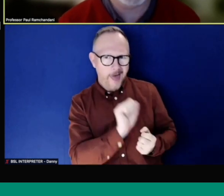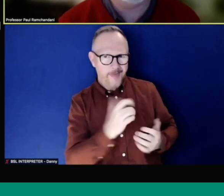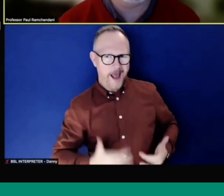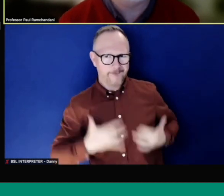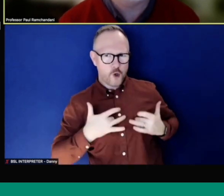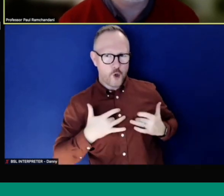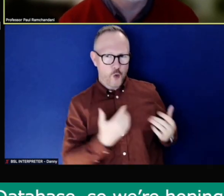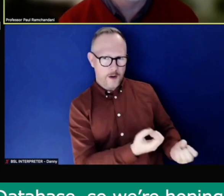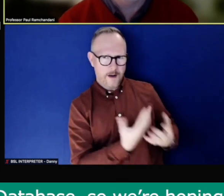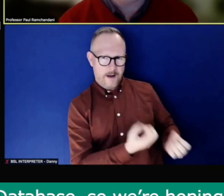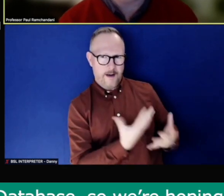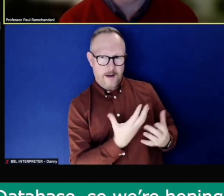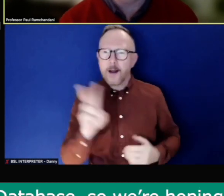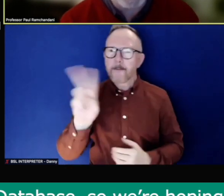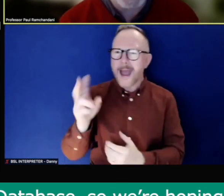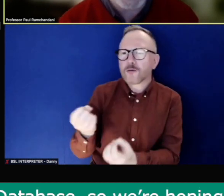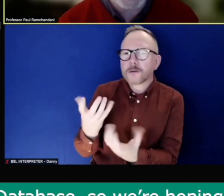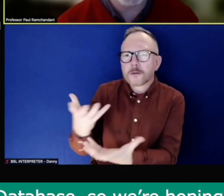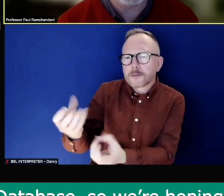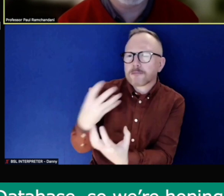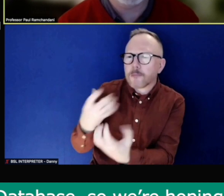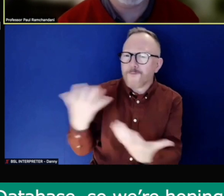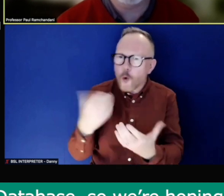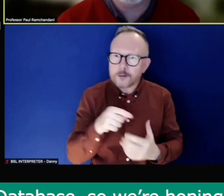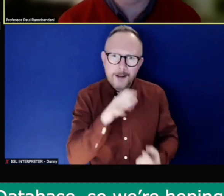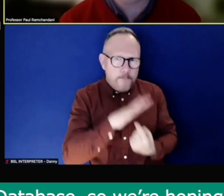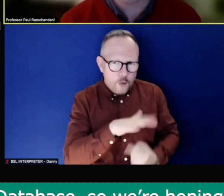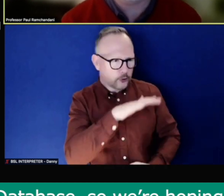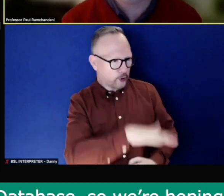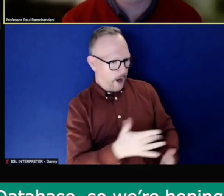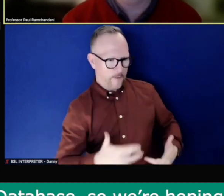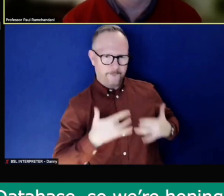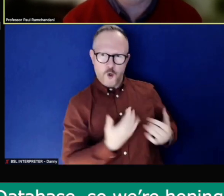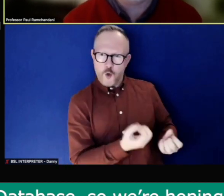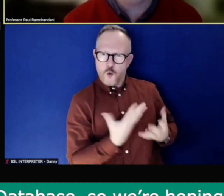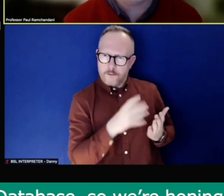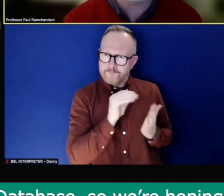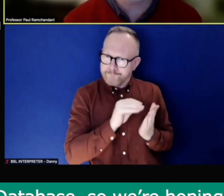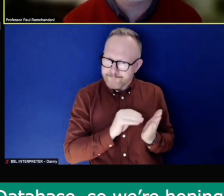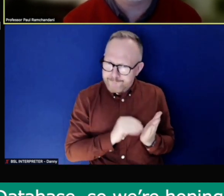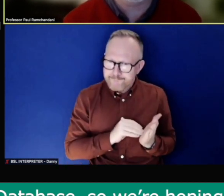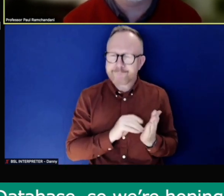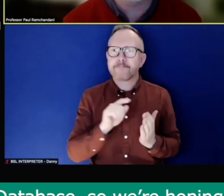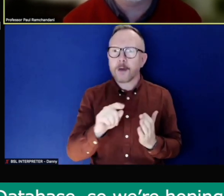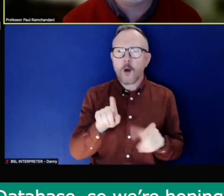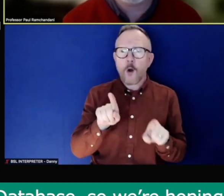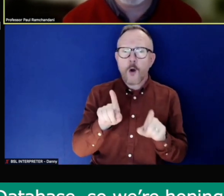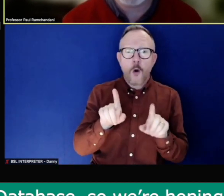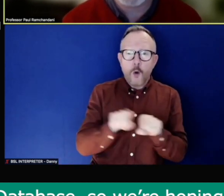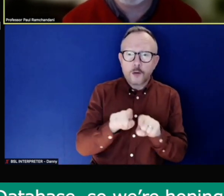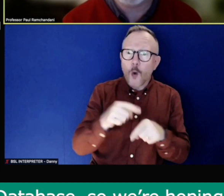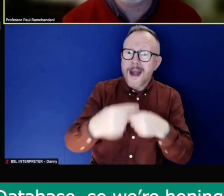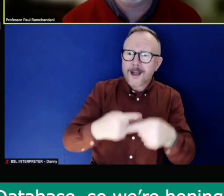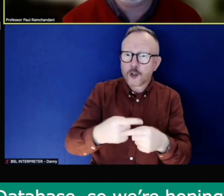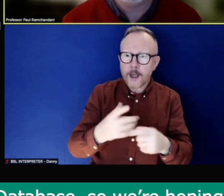report of behavior. And we've also got consent to link to the National Pupil Database. So we're hoping next year to be able to do something